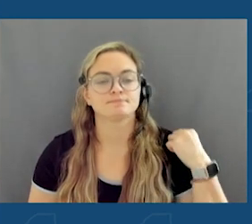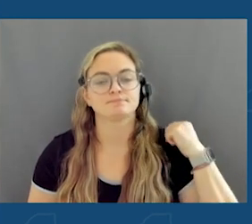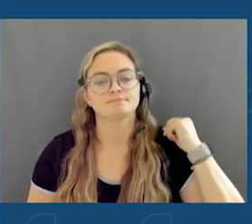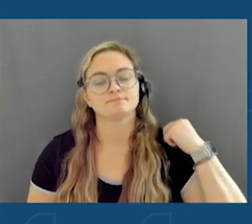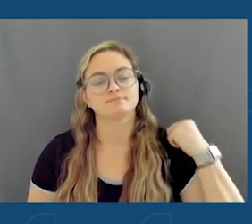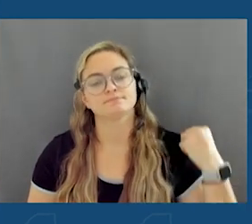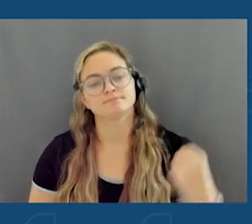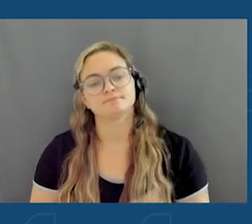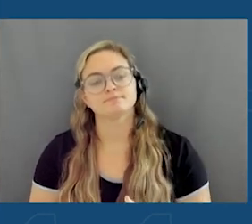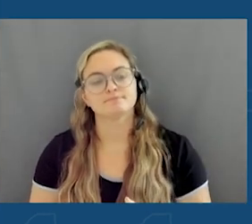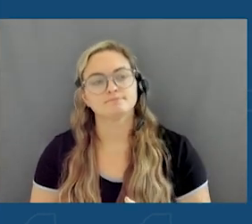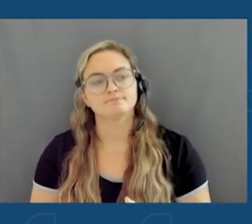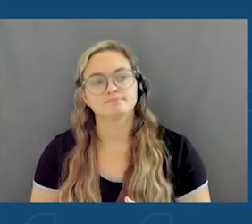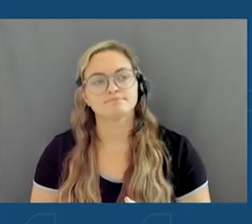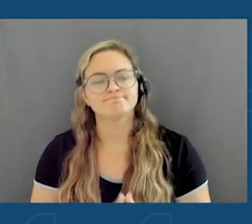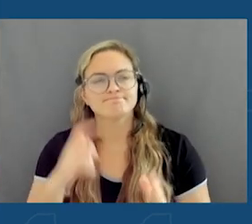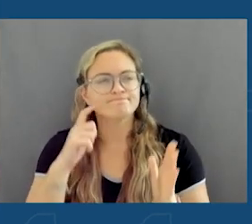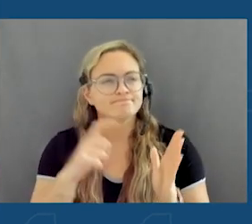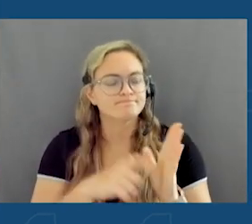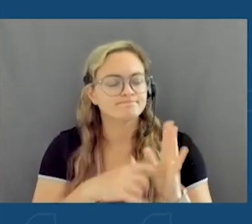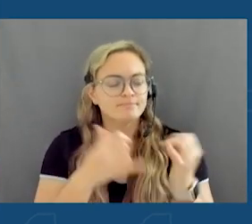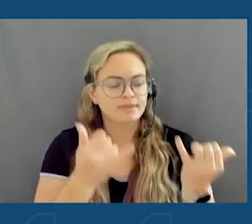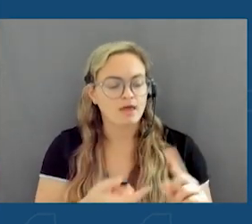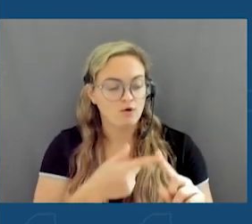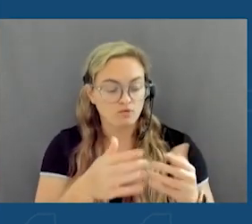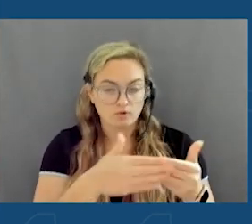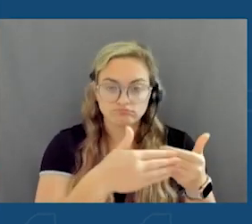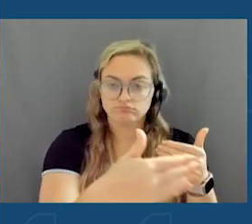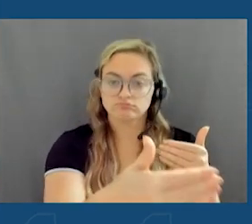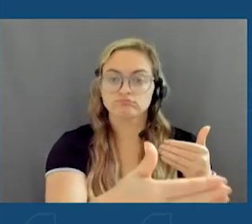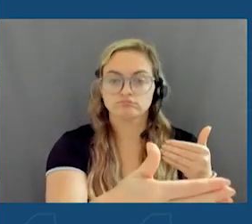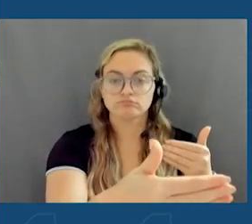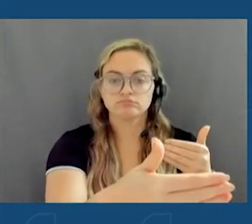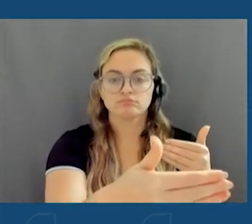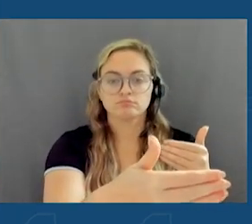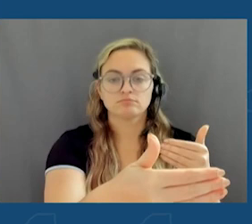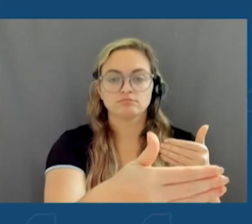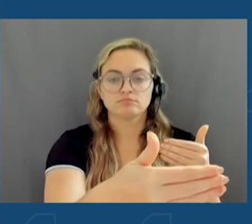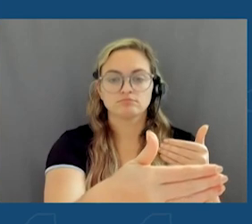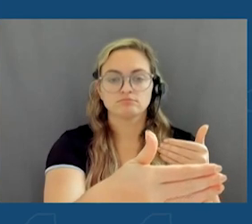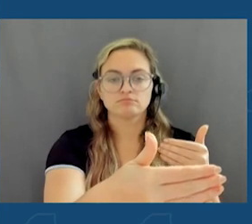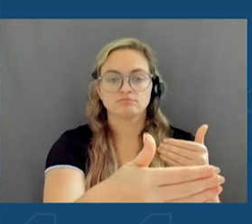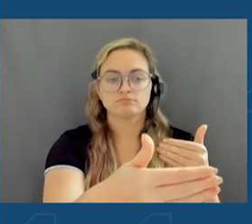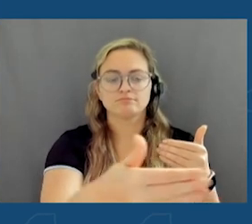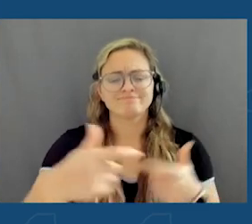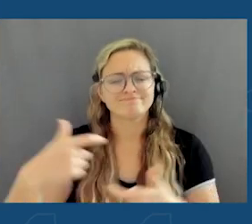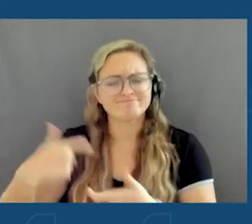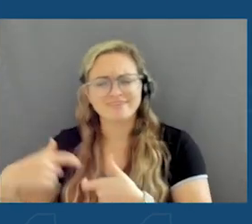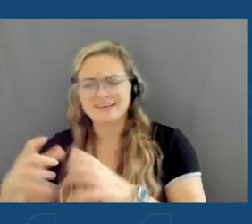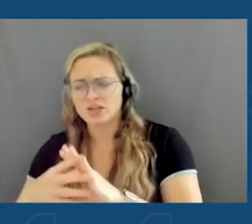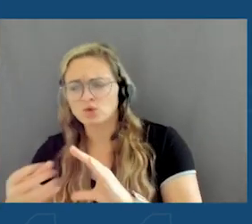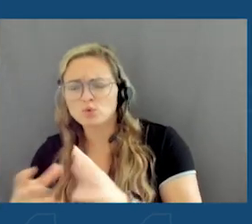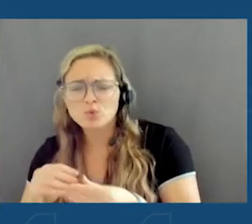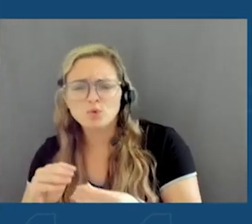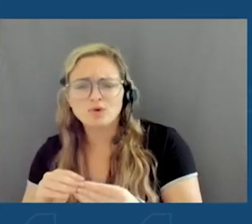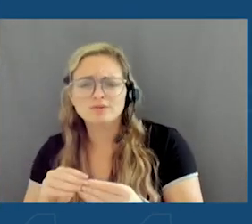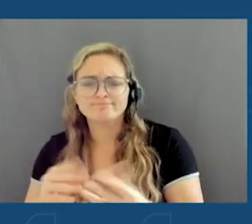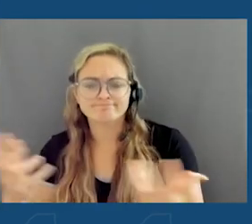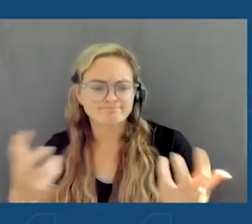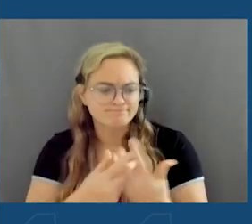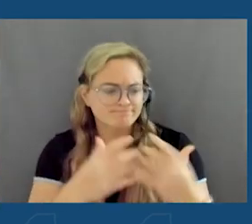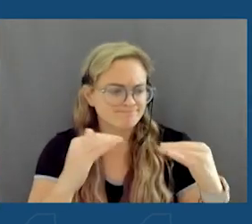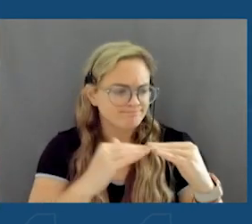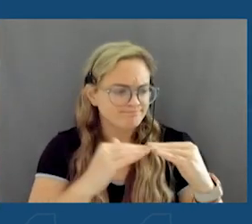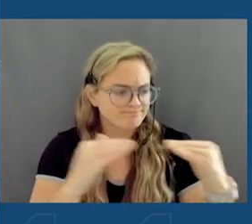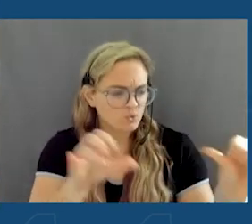is the recognition now from this day going forward that Latino stories are American stories.